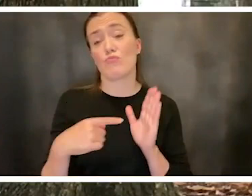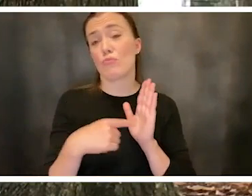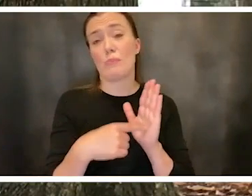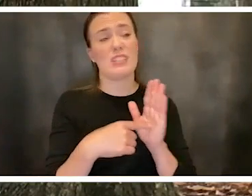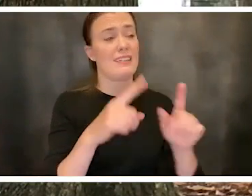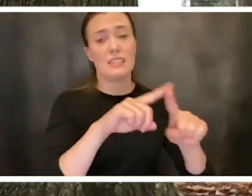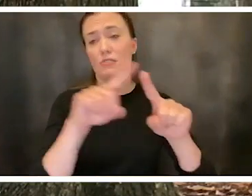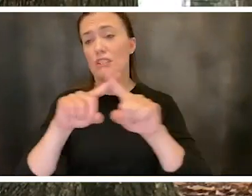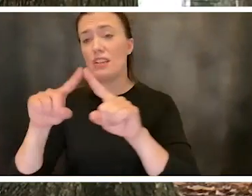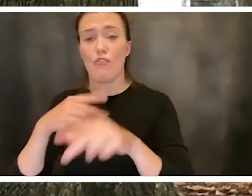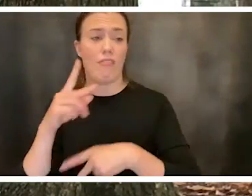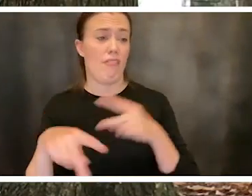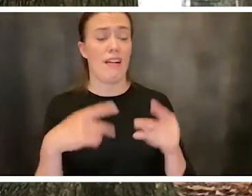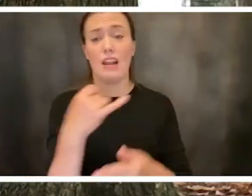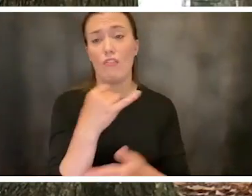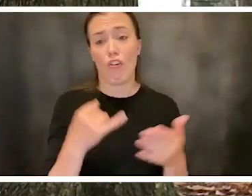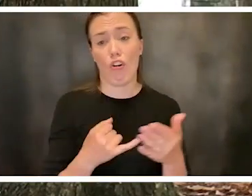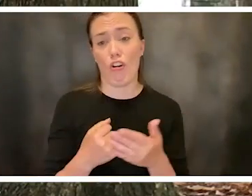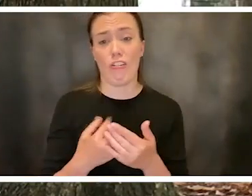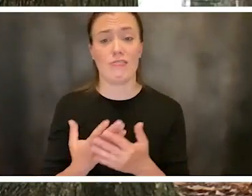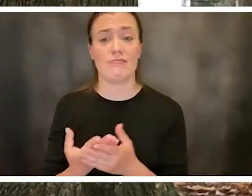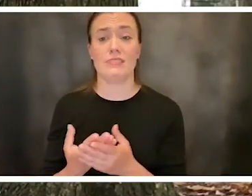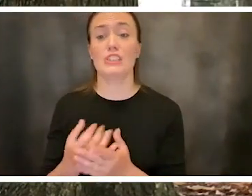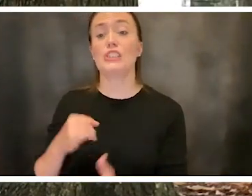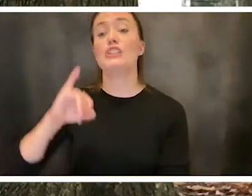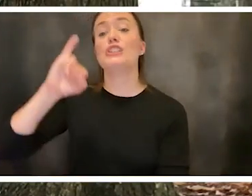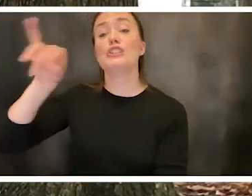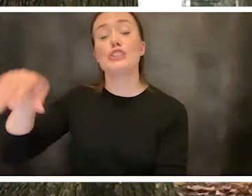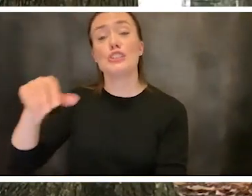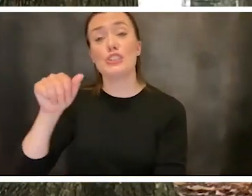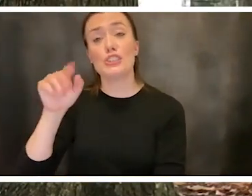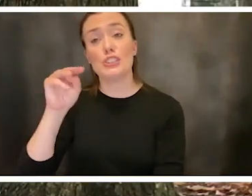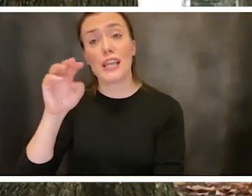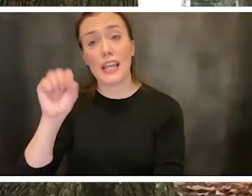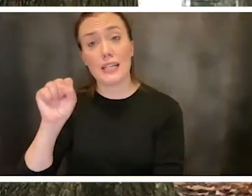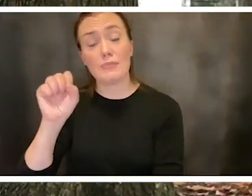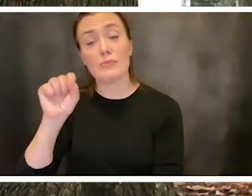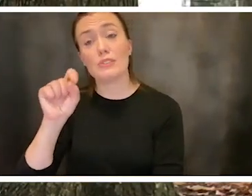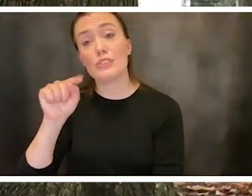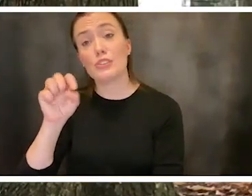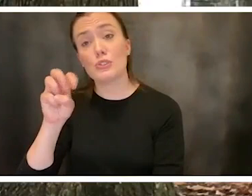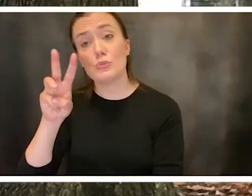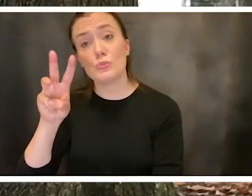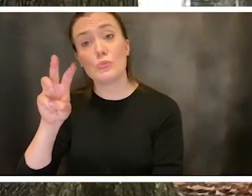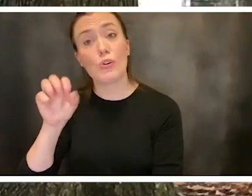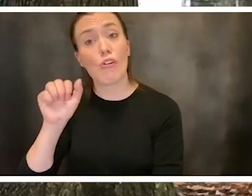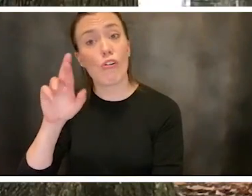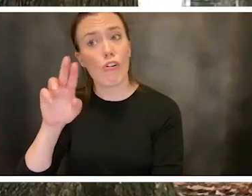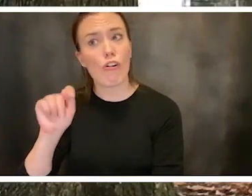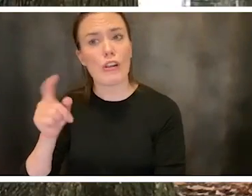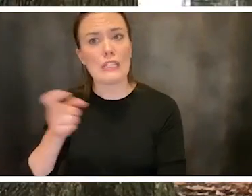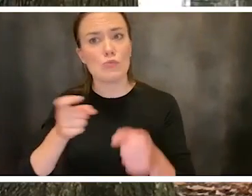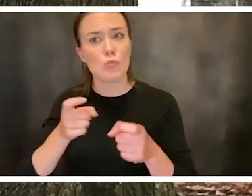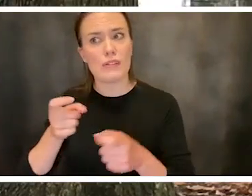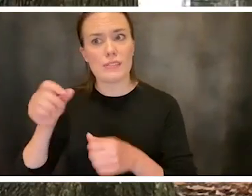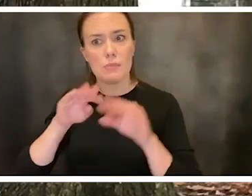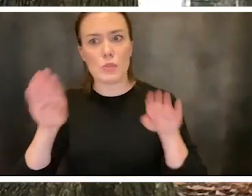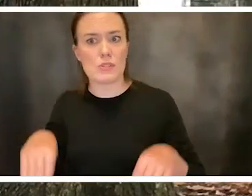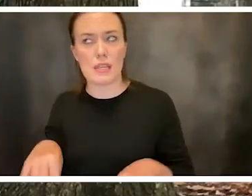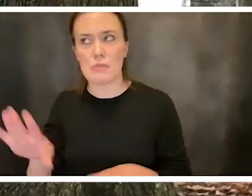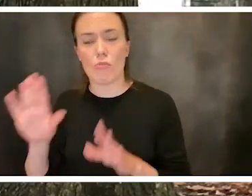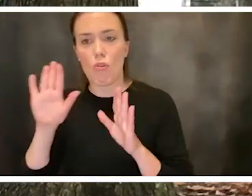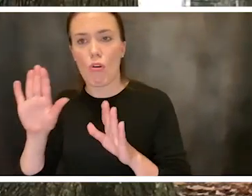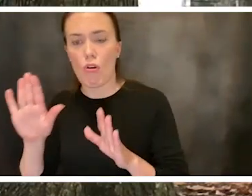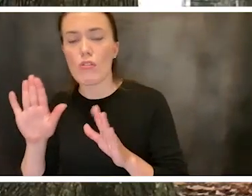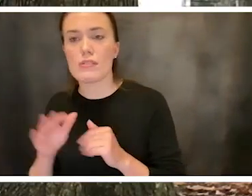Stewart, who runs the place, is fantastic. Yes, I've gotten to speak really with James. He's wonderful. Up, yeah. Shook up stuff, and yeah. Collections that had gotten a little staid and musty have really yeah. been circulating